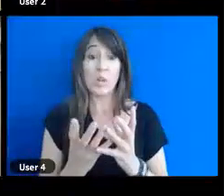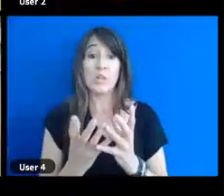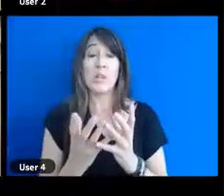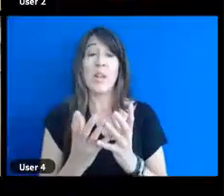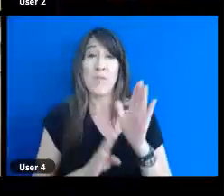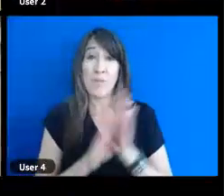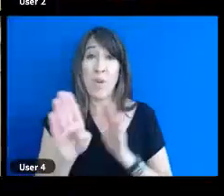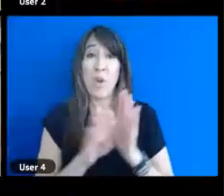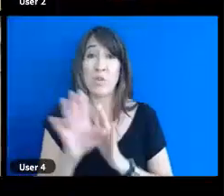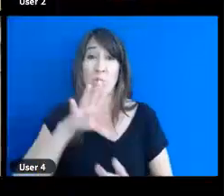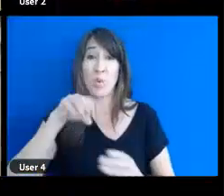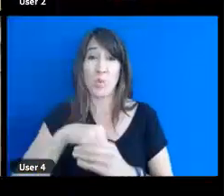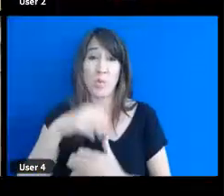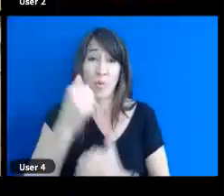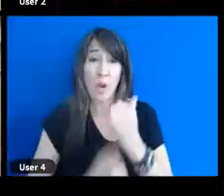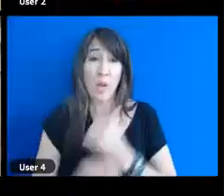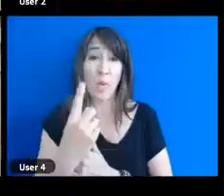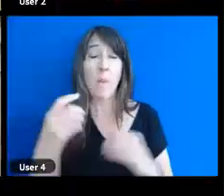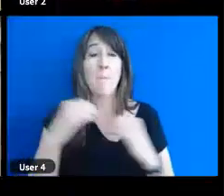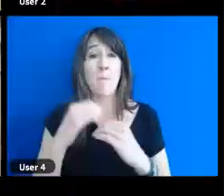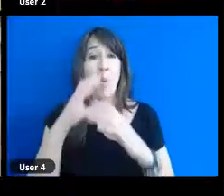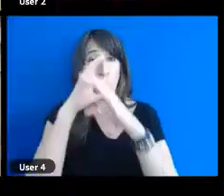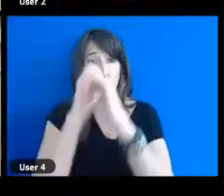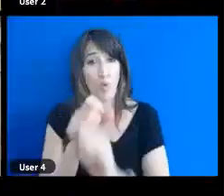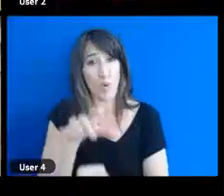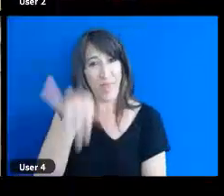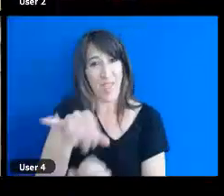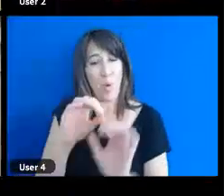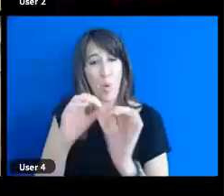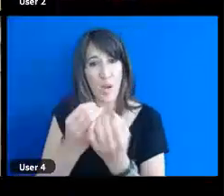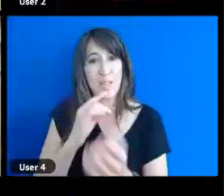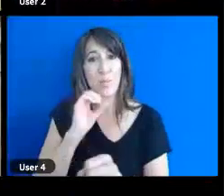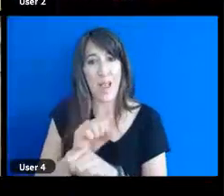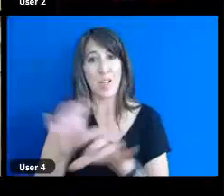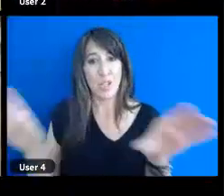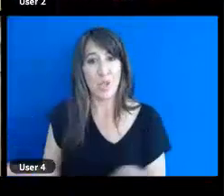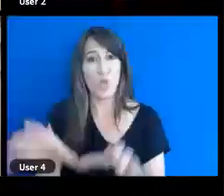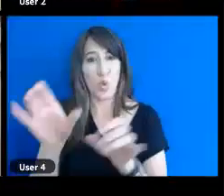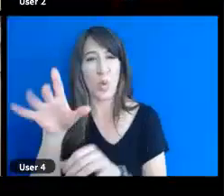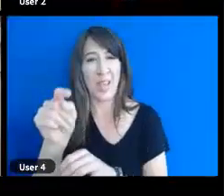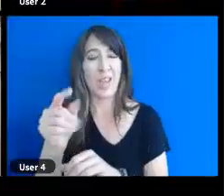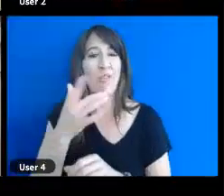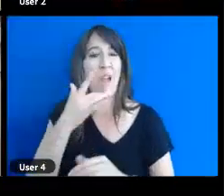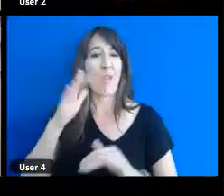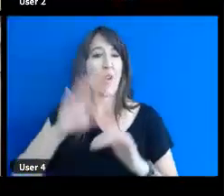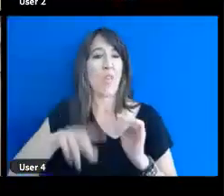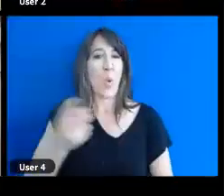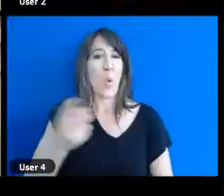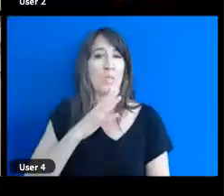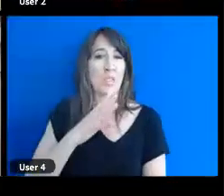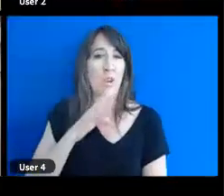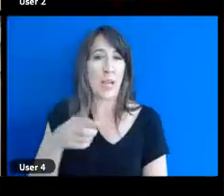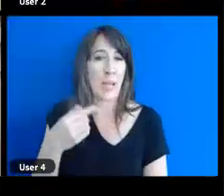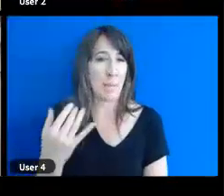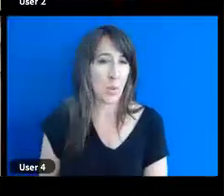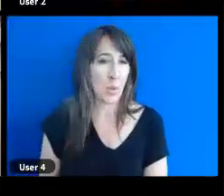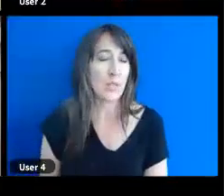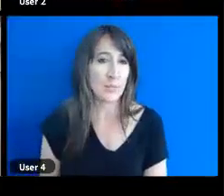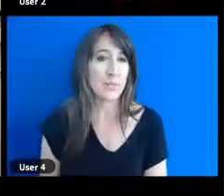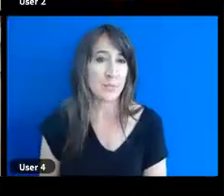to create a better world, to really to foster inclusion for everybody, they're going to be more drawn to those